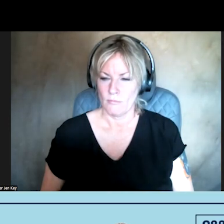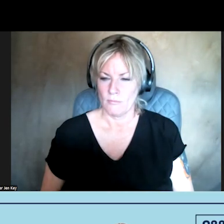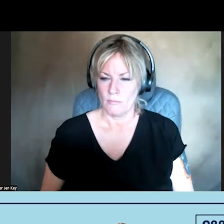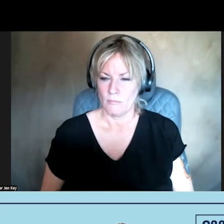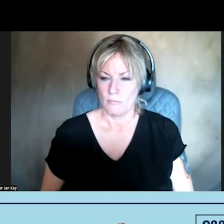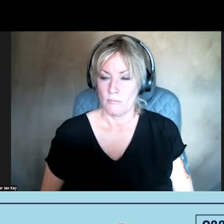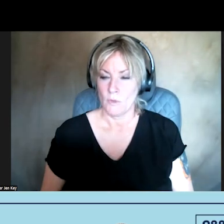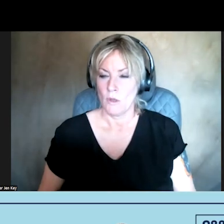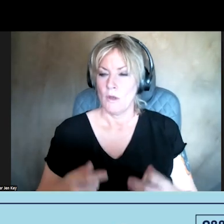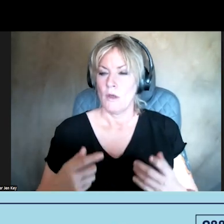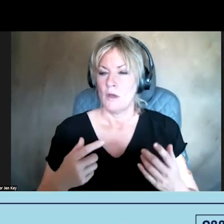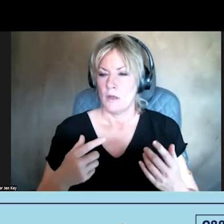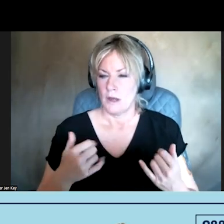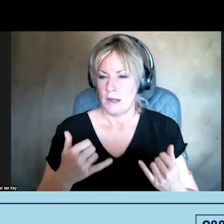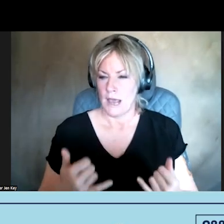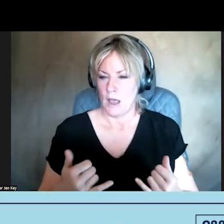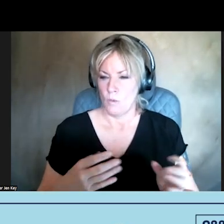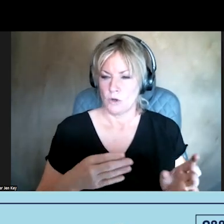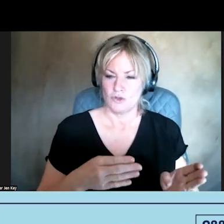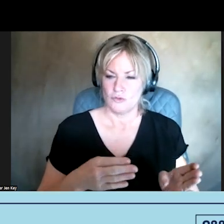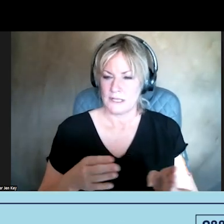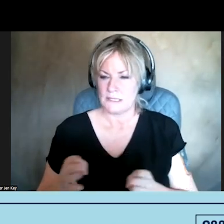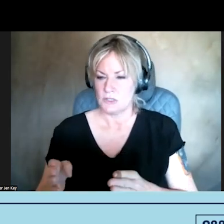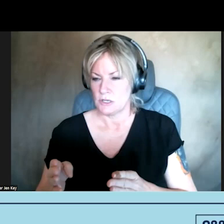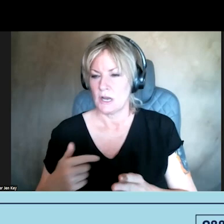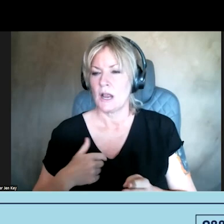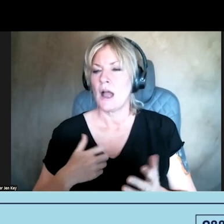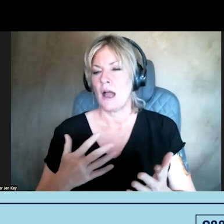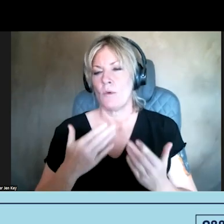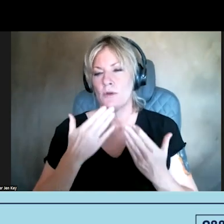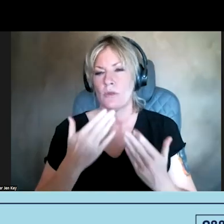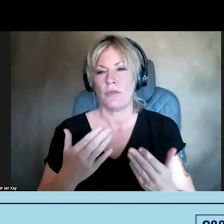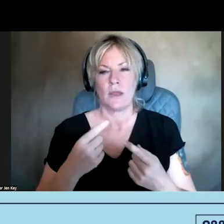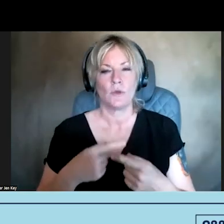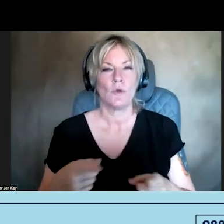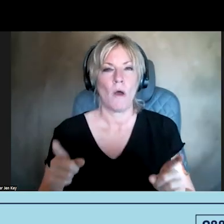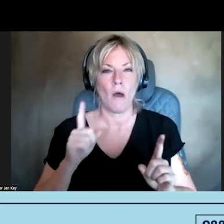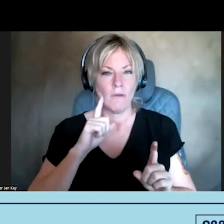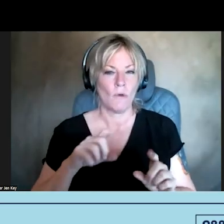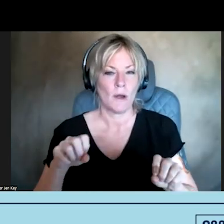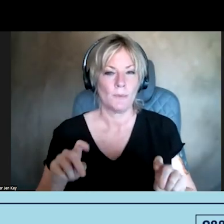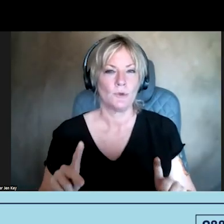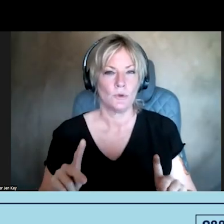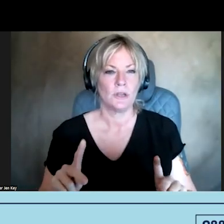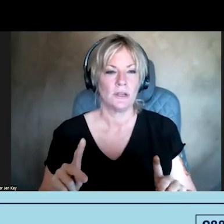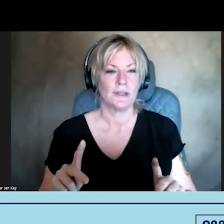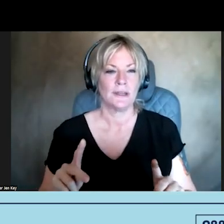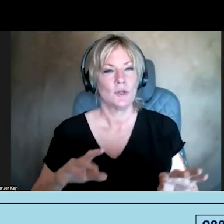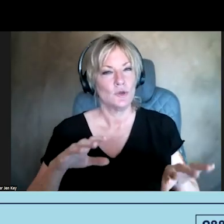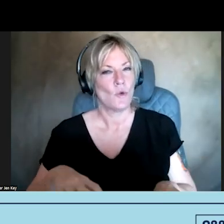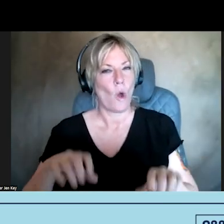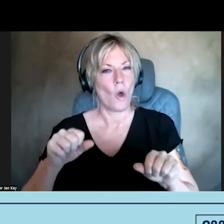And while we are transitioning, I want to thank you all for this opportunity to be able to host this